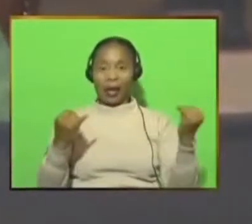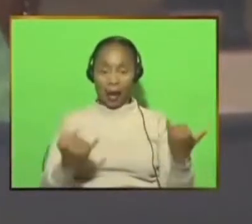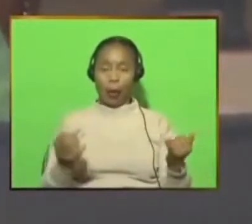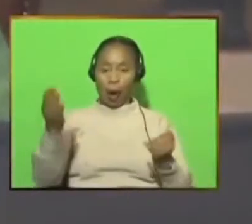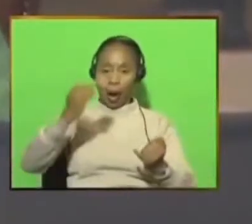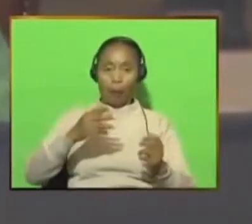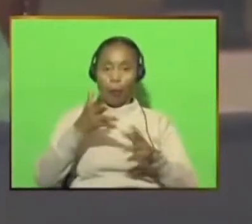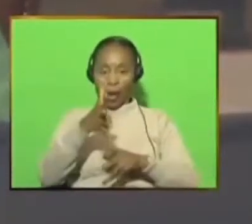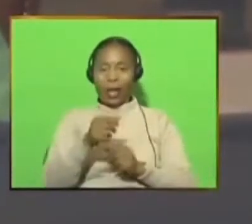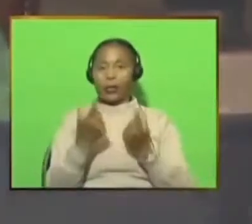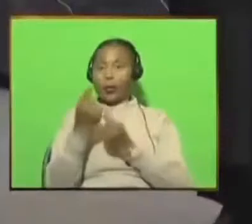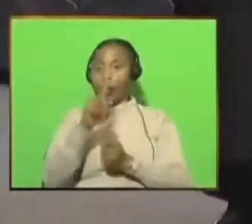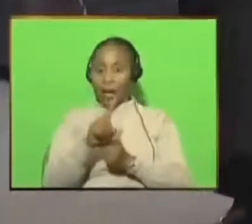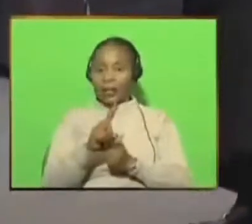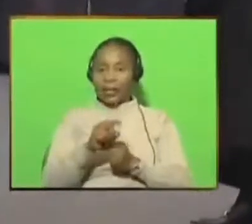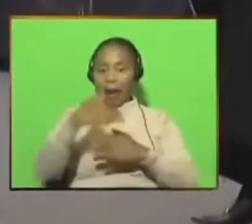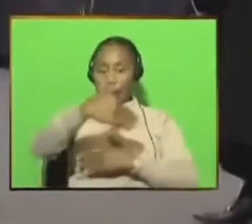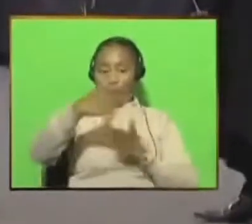ballot boxes.